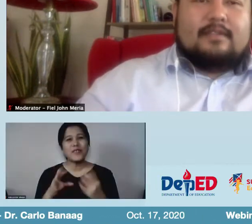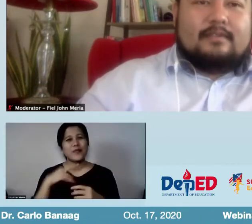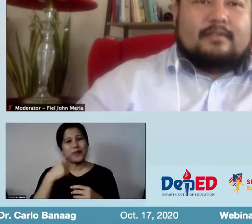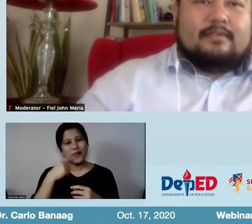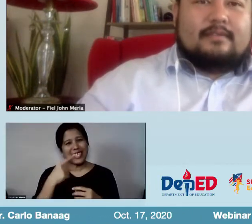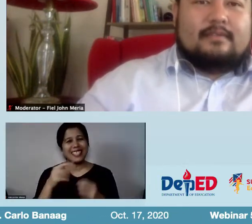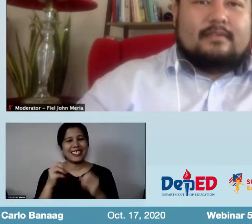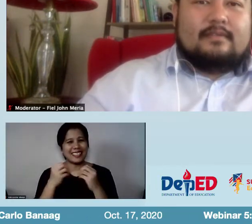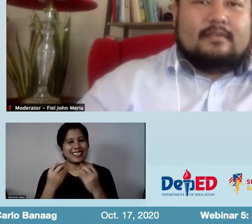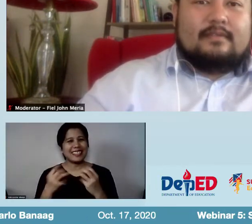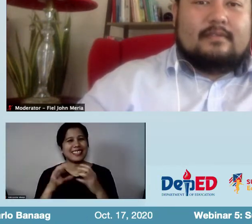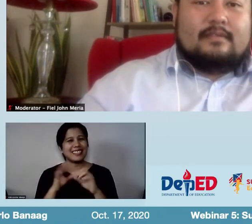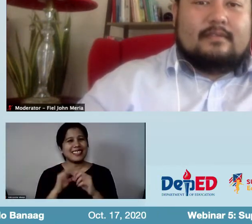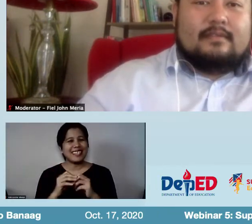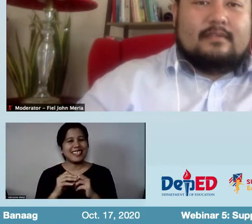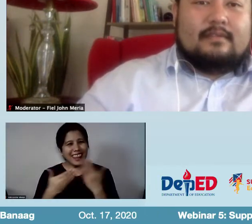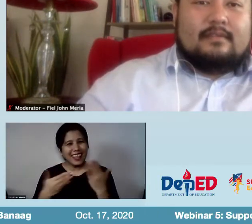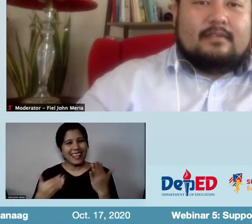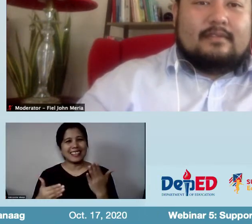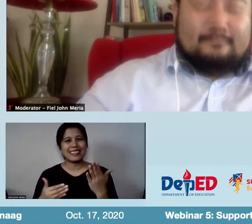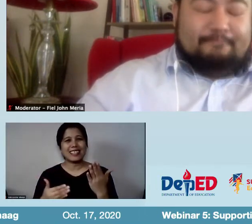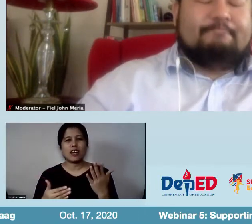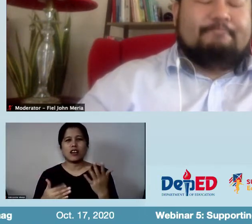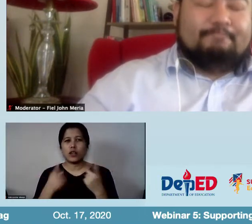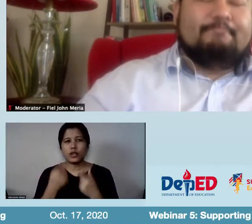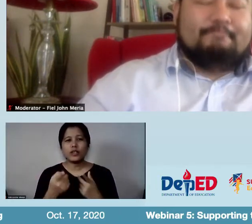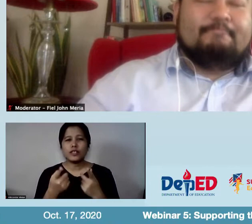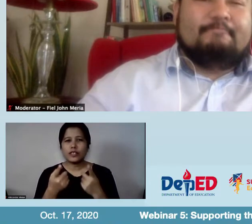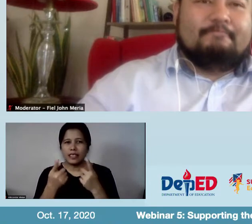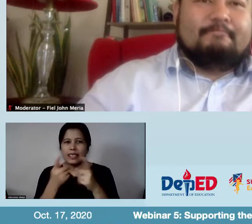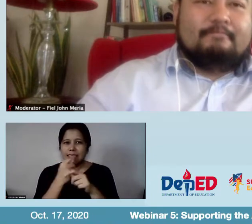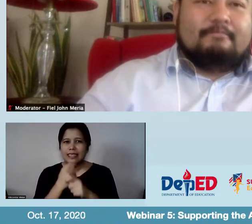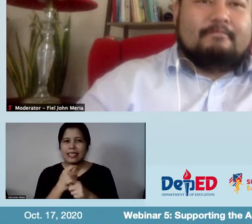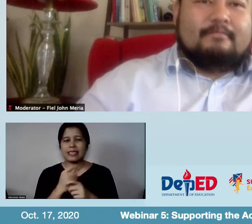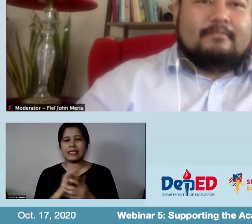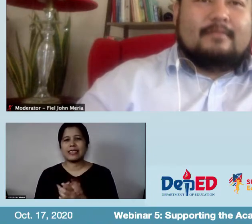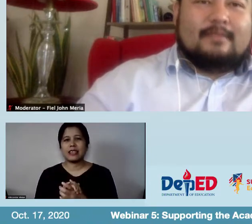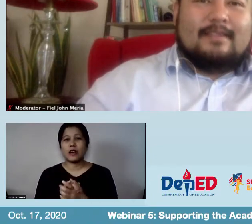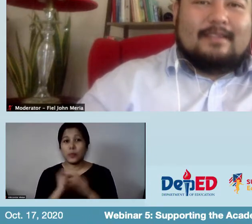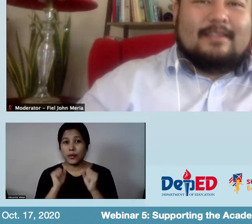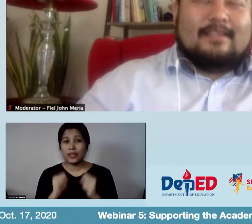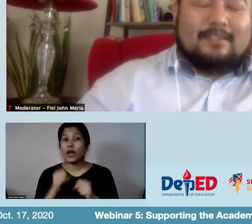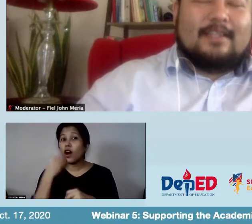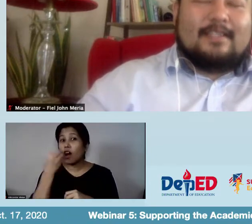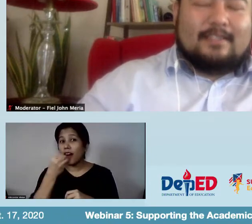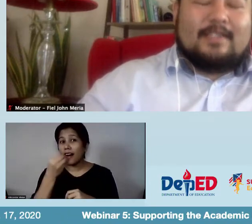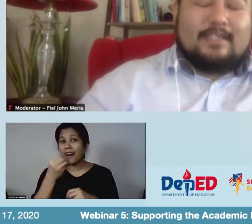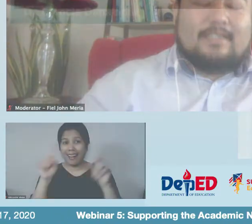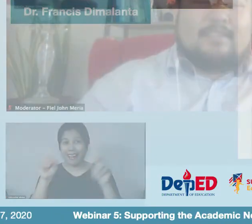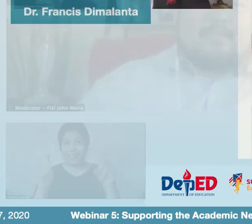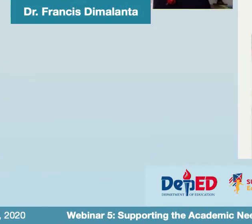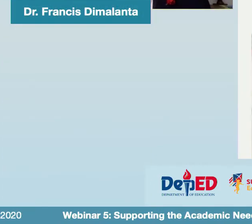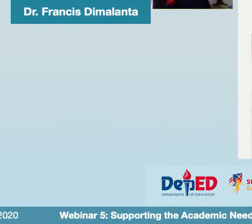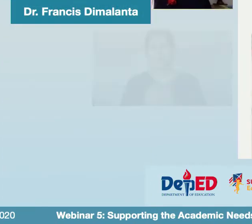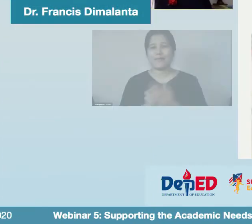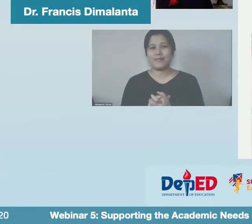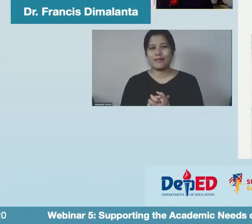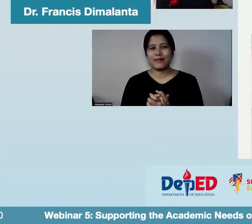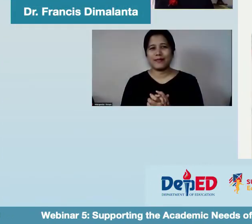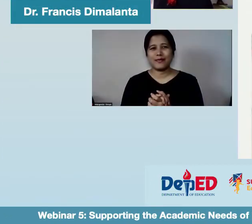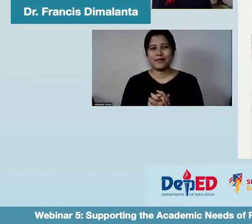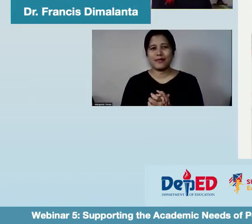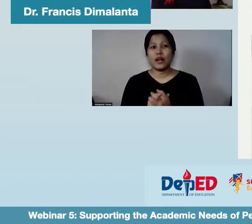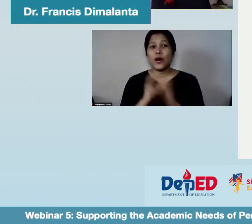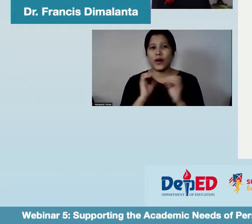you know, for you to take a test, diba? Para, come on, oral exam na lang, pwede pa tayo makipag-usap sa teacher.